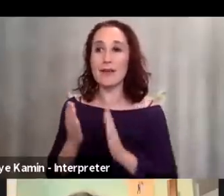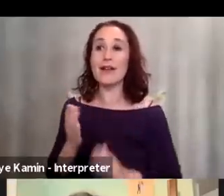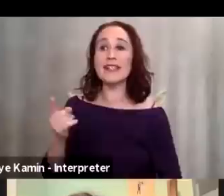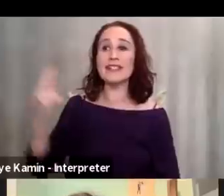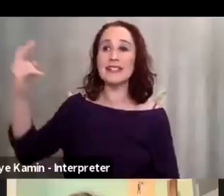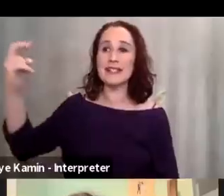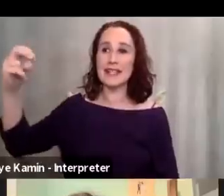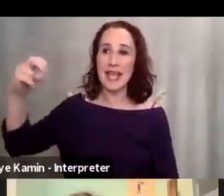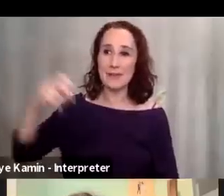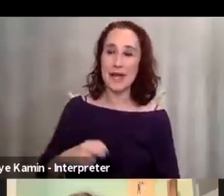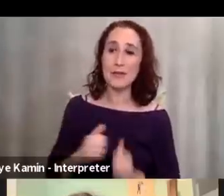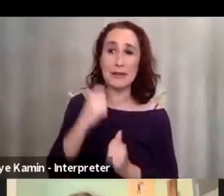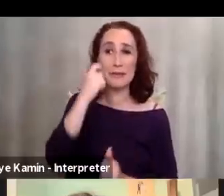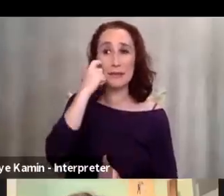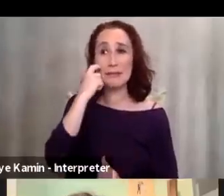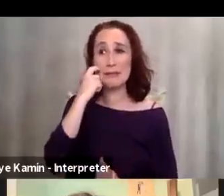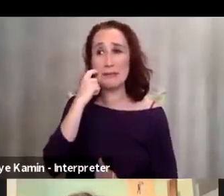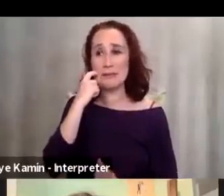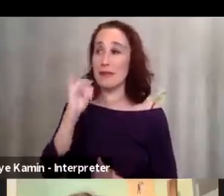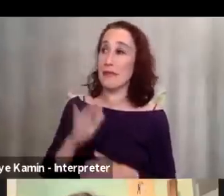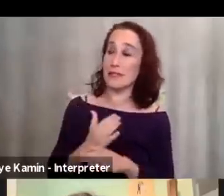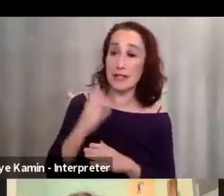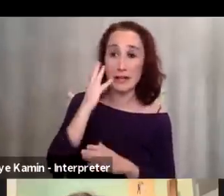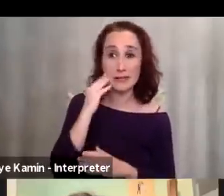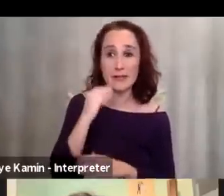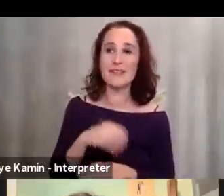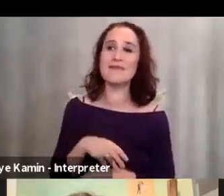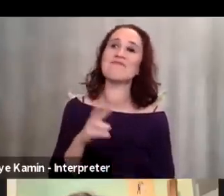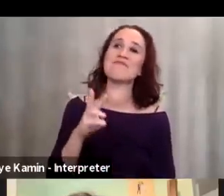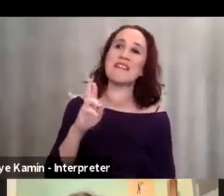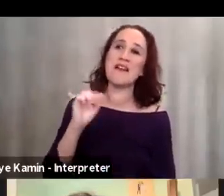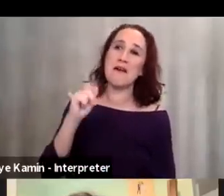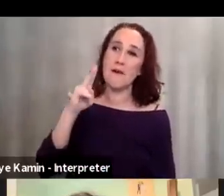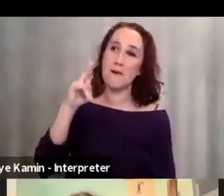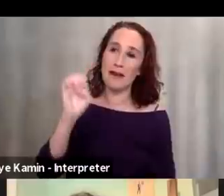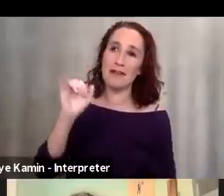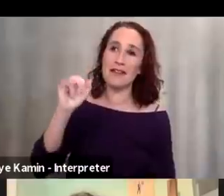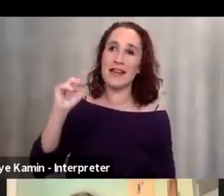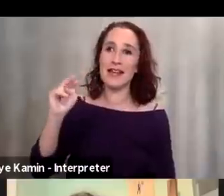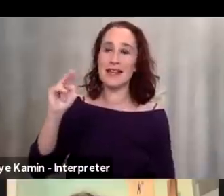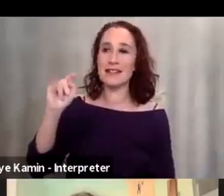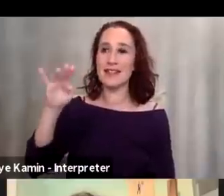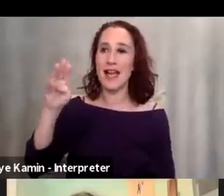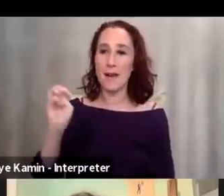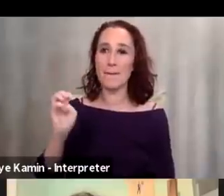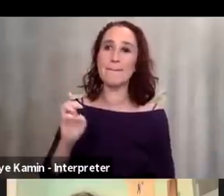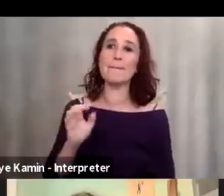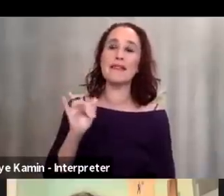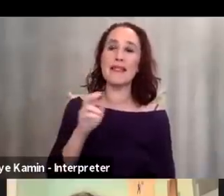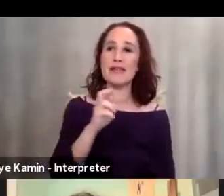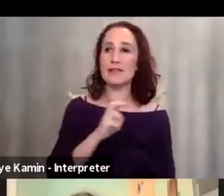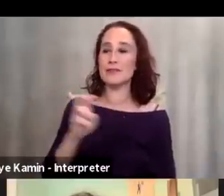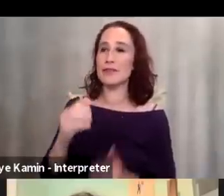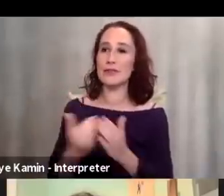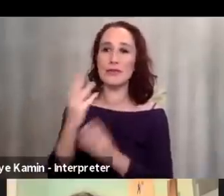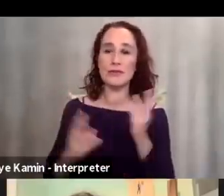have that shared experience with her. A Wrinkle in Time was one of the first books that transported me to a new world where I lost track